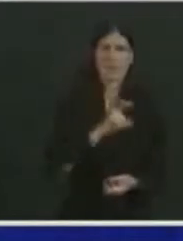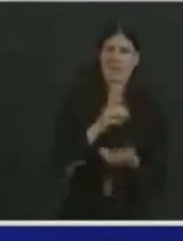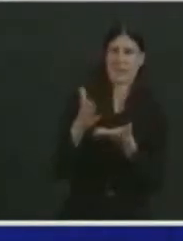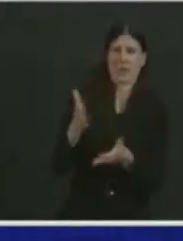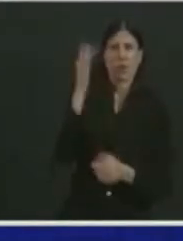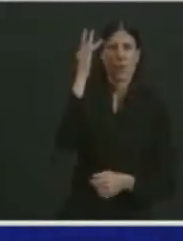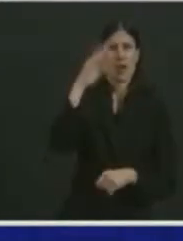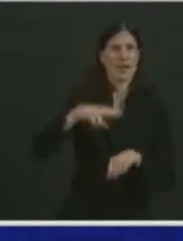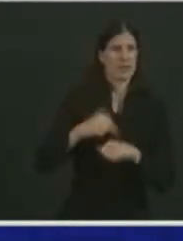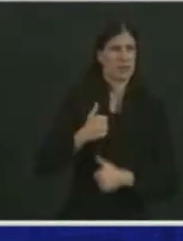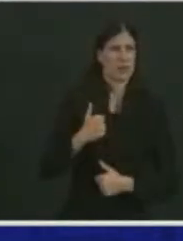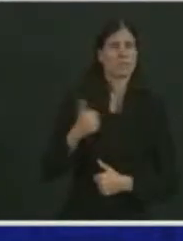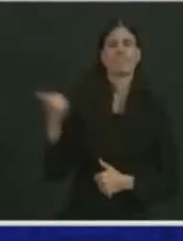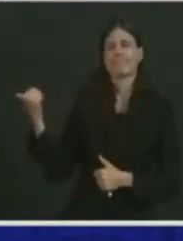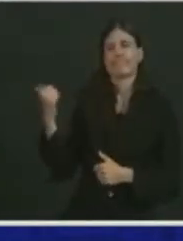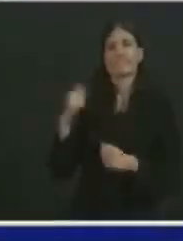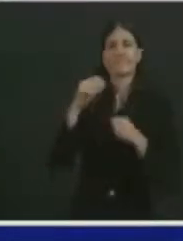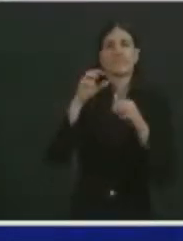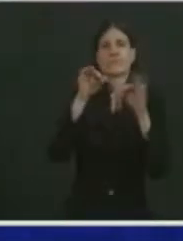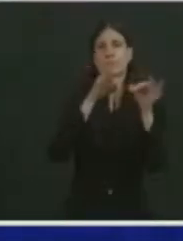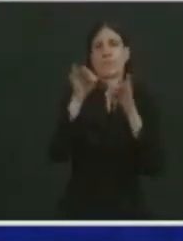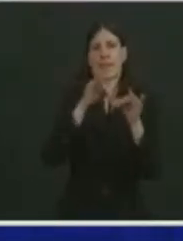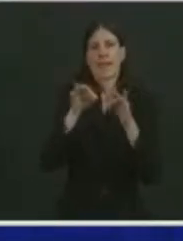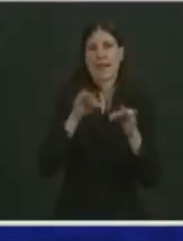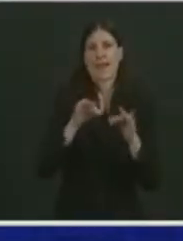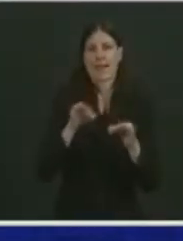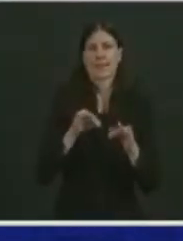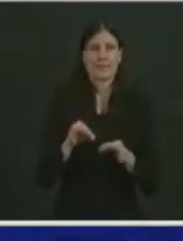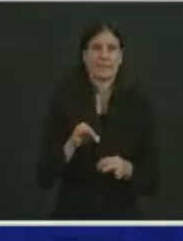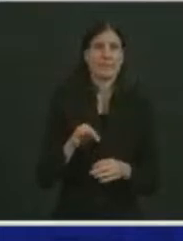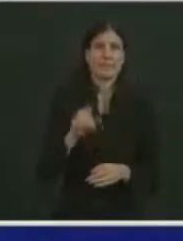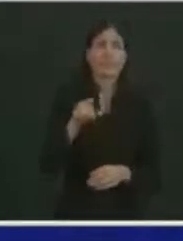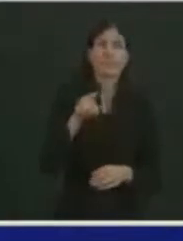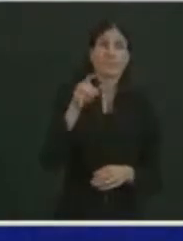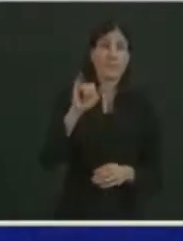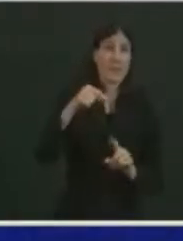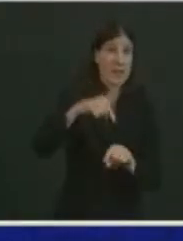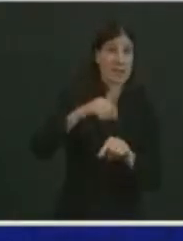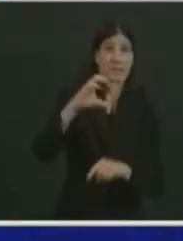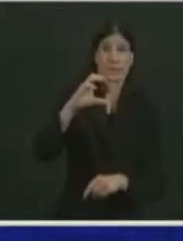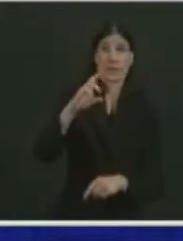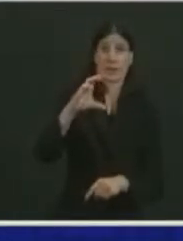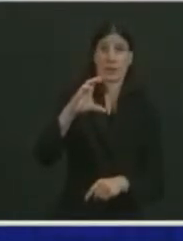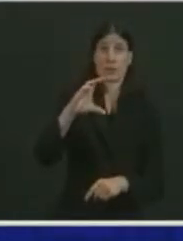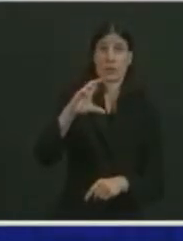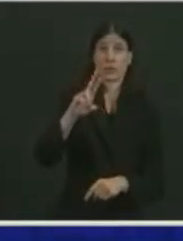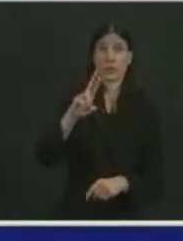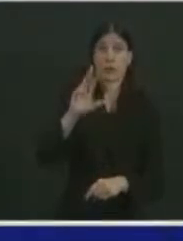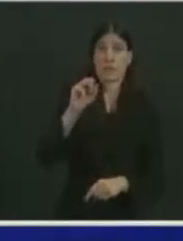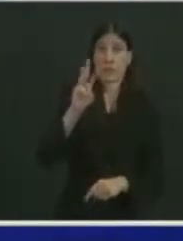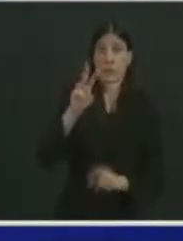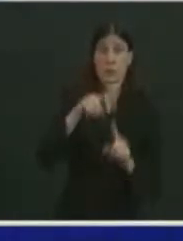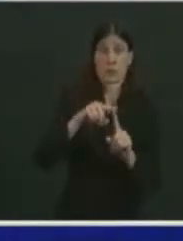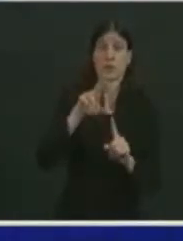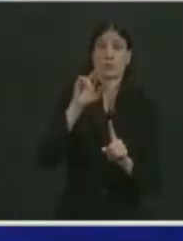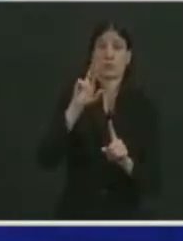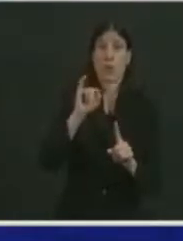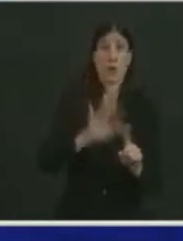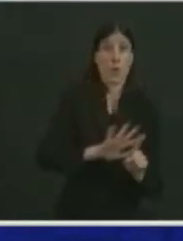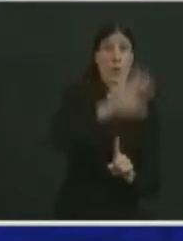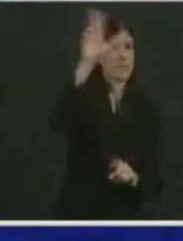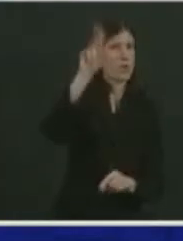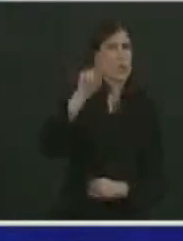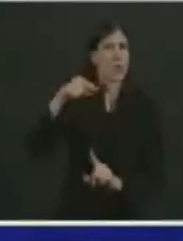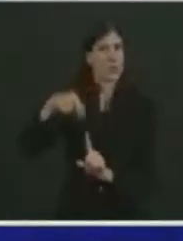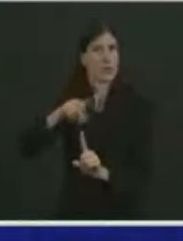it. The curfew, you have to ask the mayor, because he has imposed the curfew in the city. The